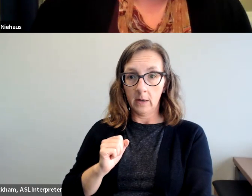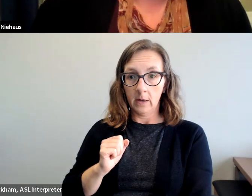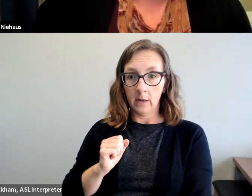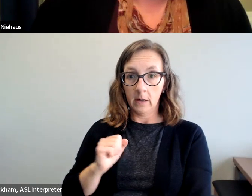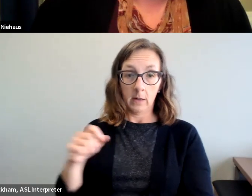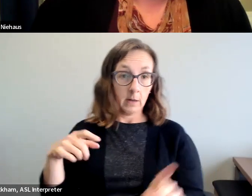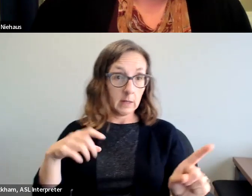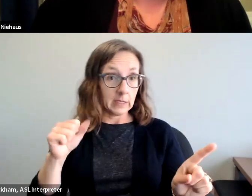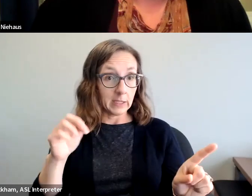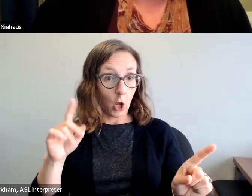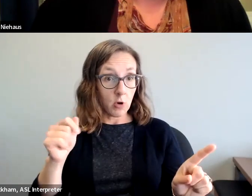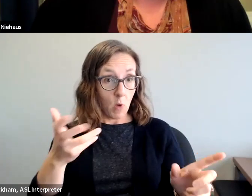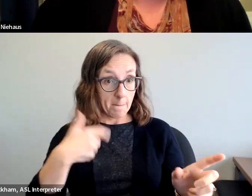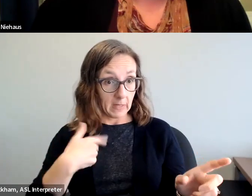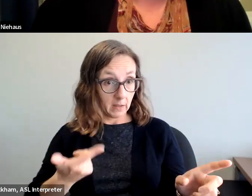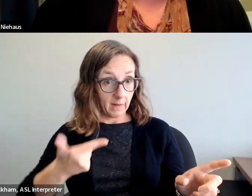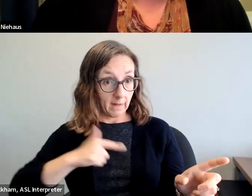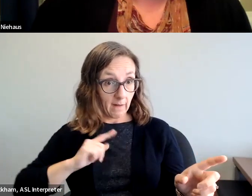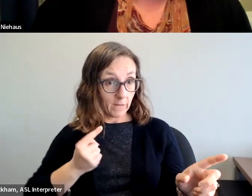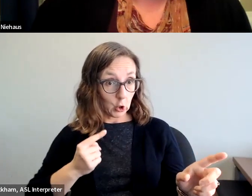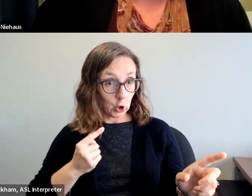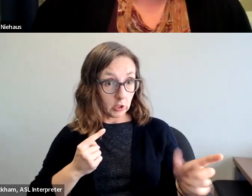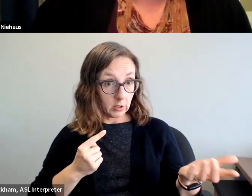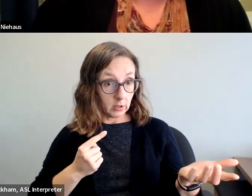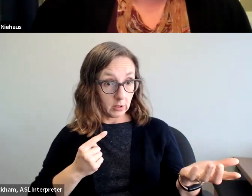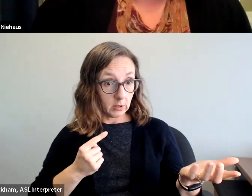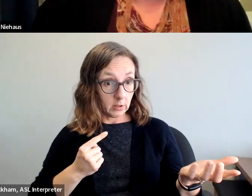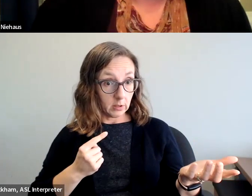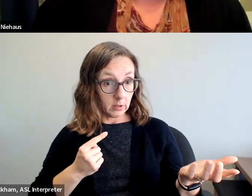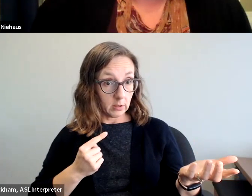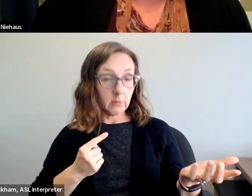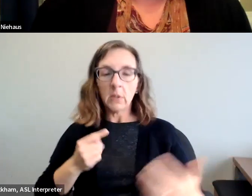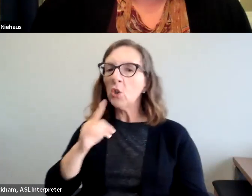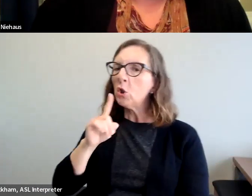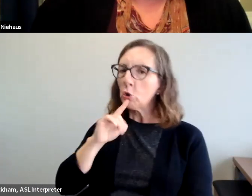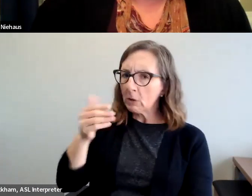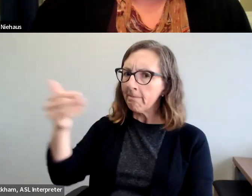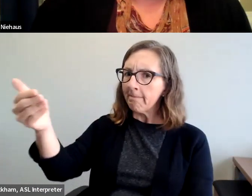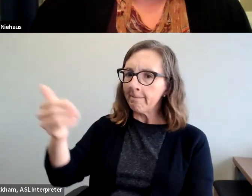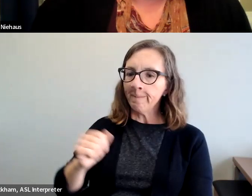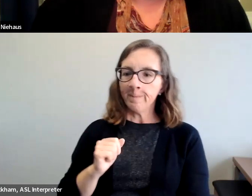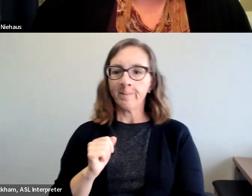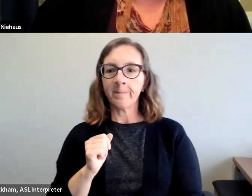Sandra, you want me to go first? Oh, sure.